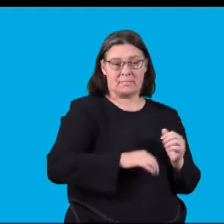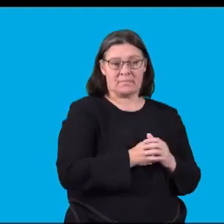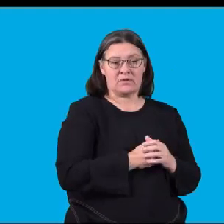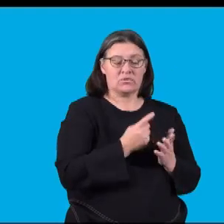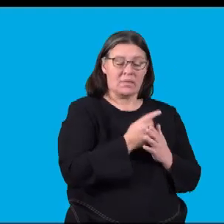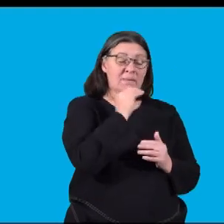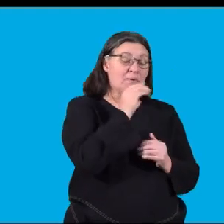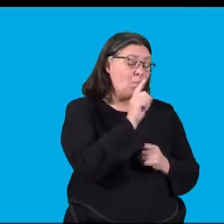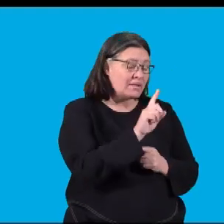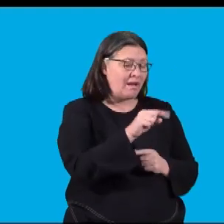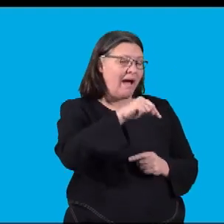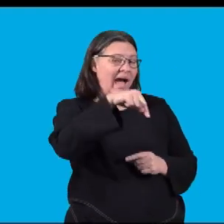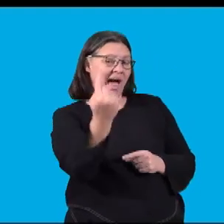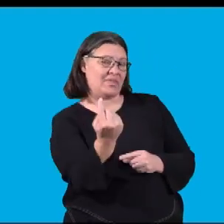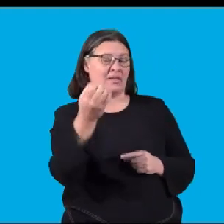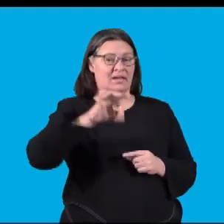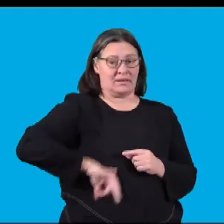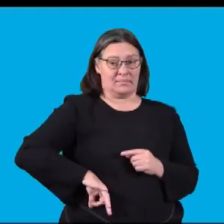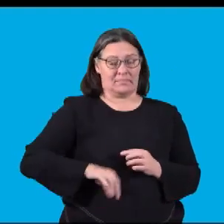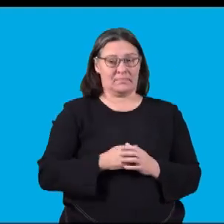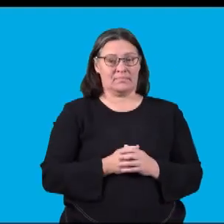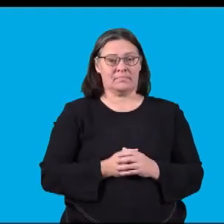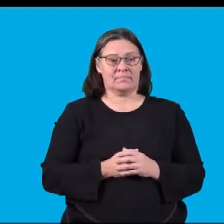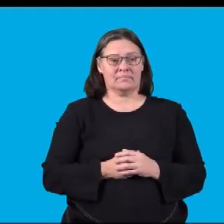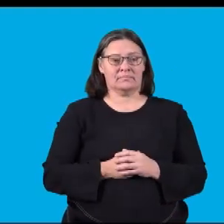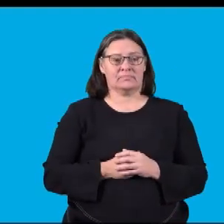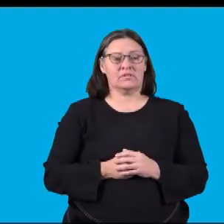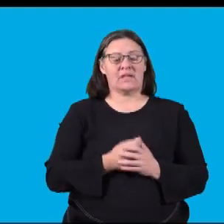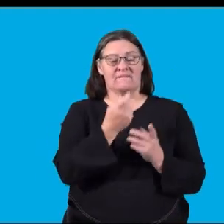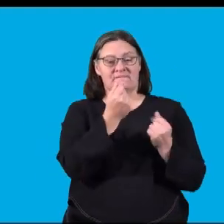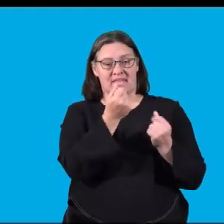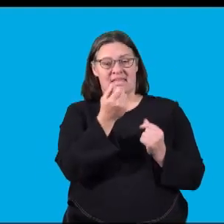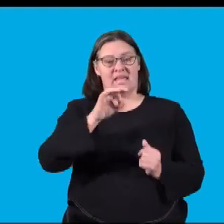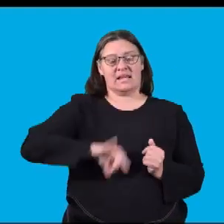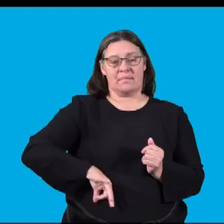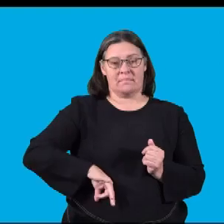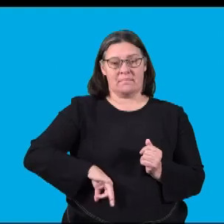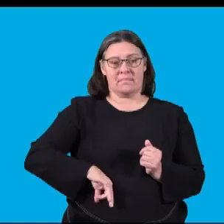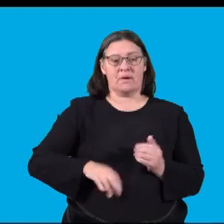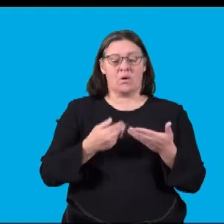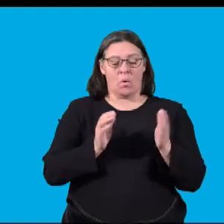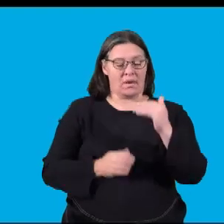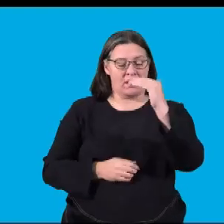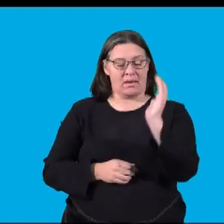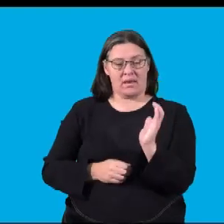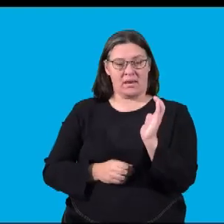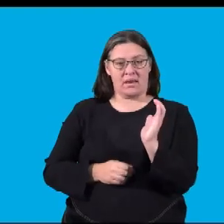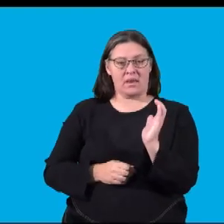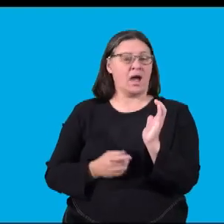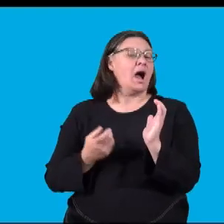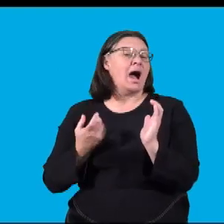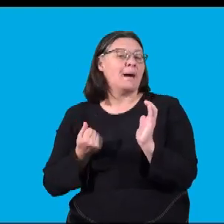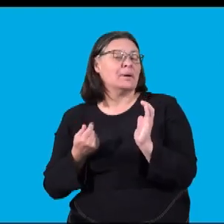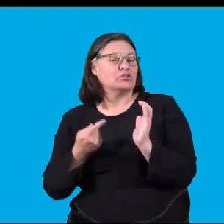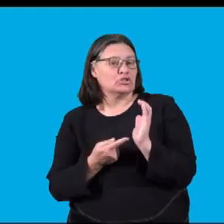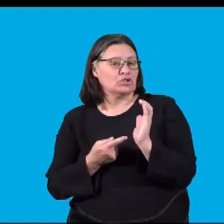my other income, all right? So I'll say fee income. I open my bracket.